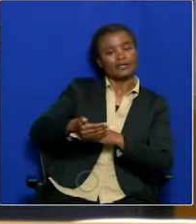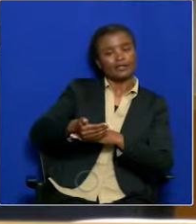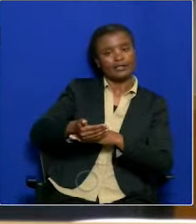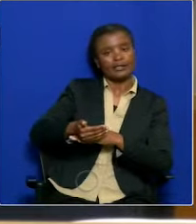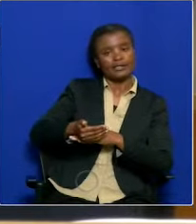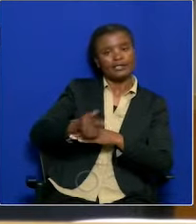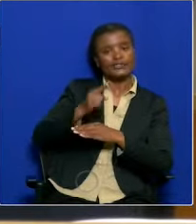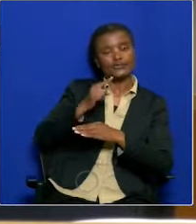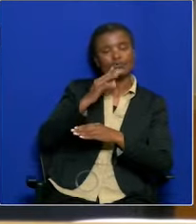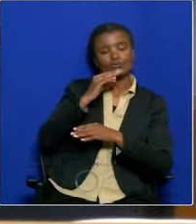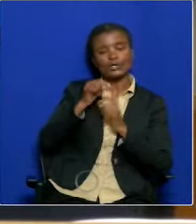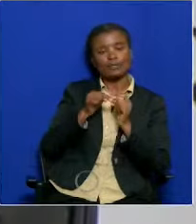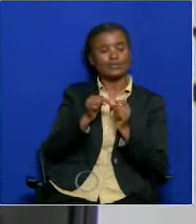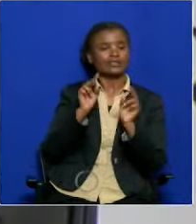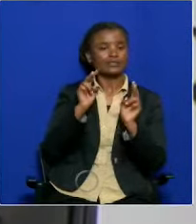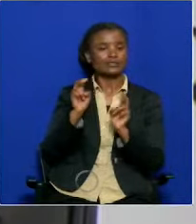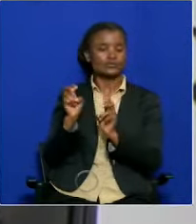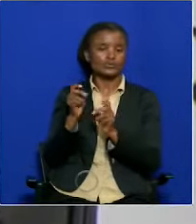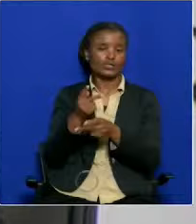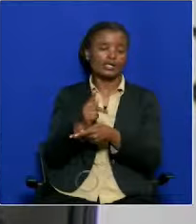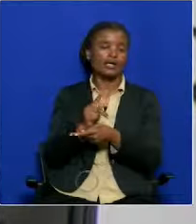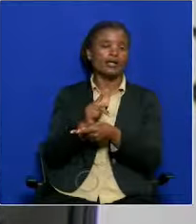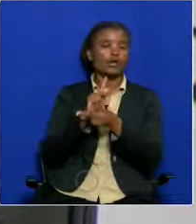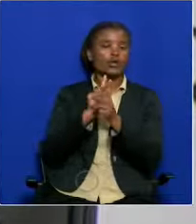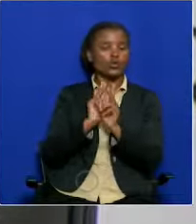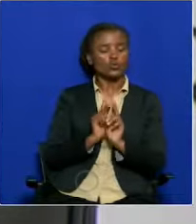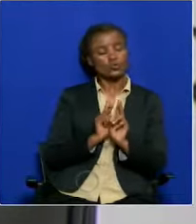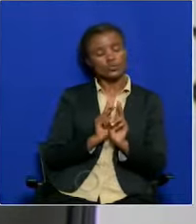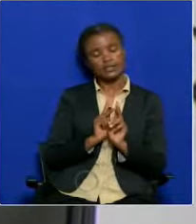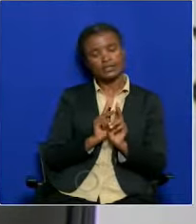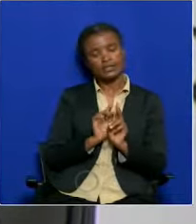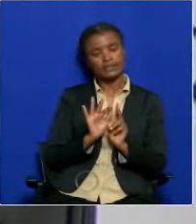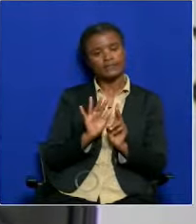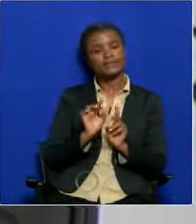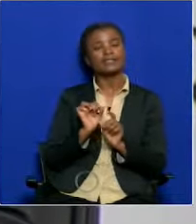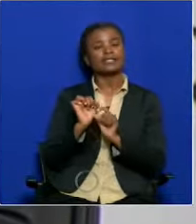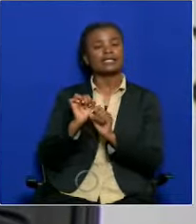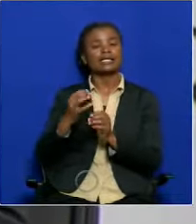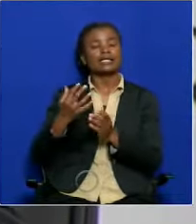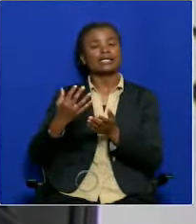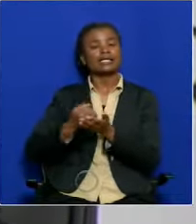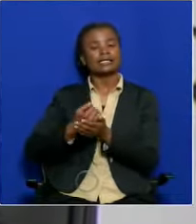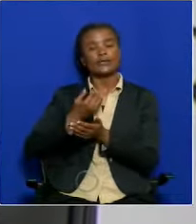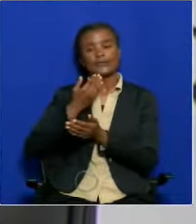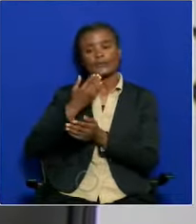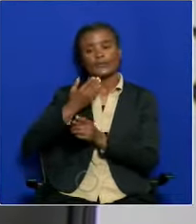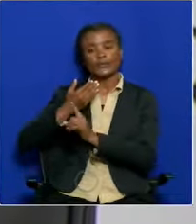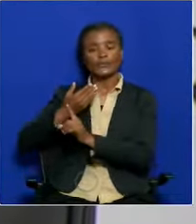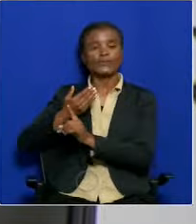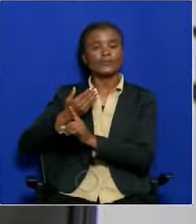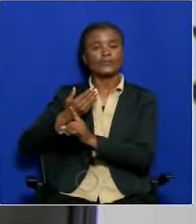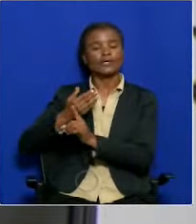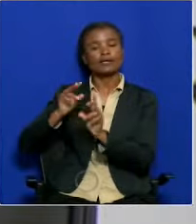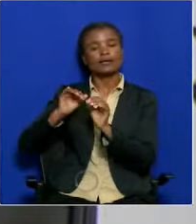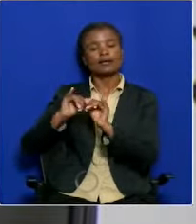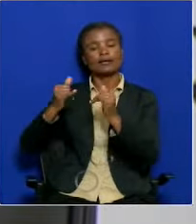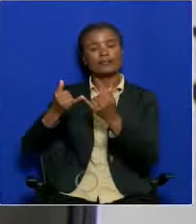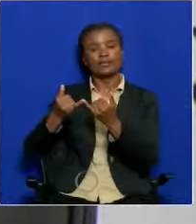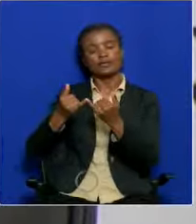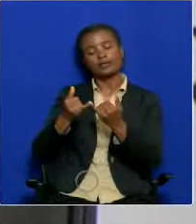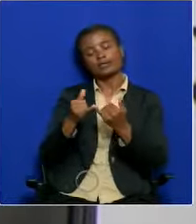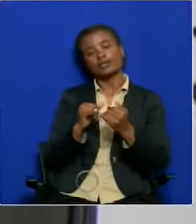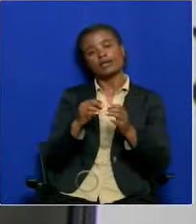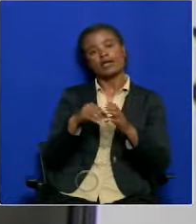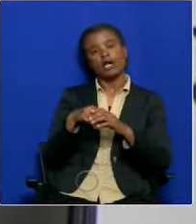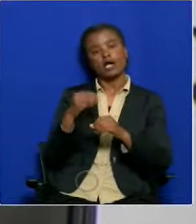loan. Actually, it was taken by Outsurance from their storage today. I think I